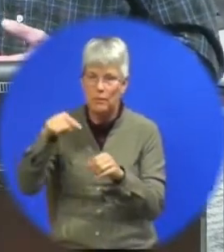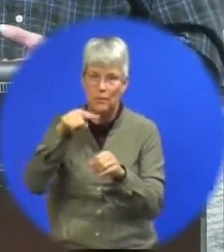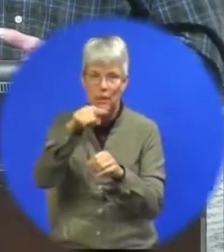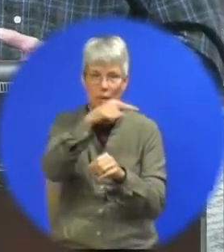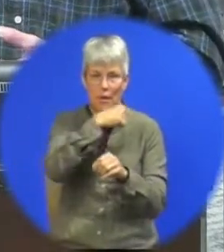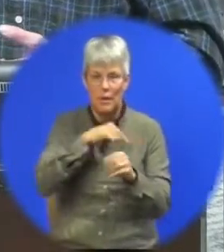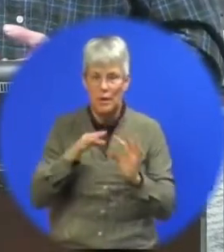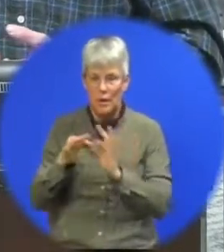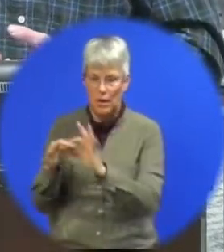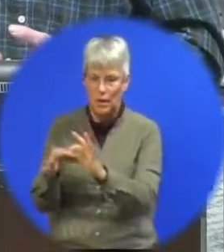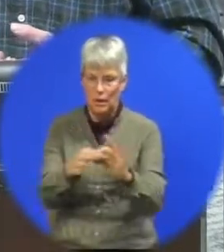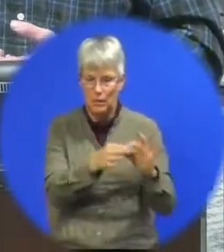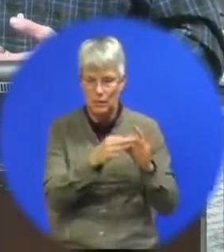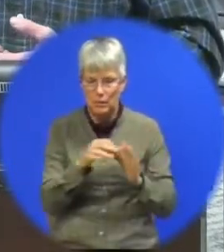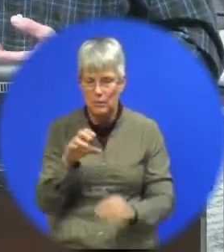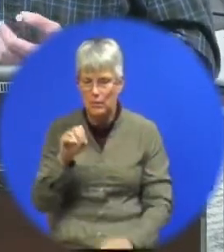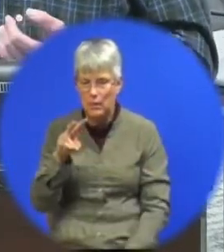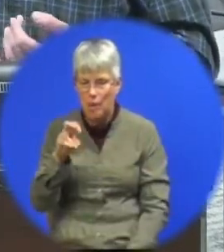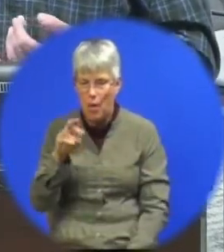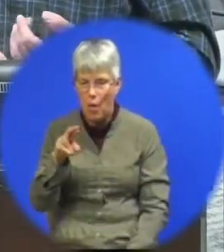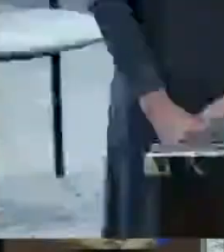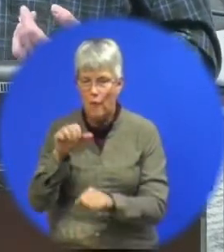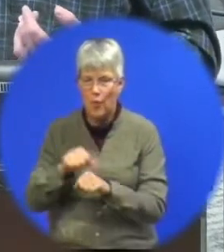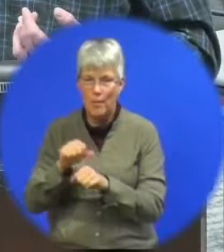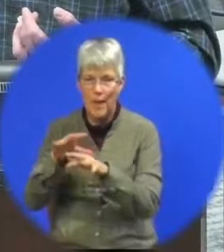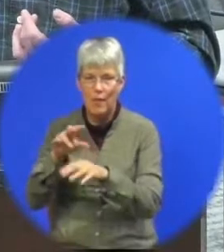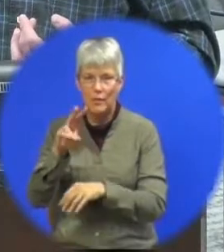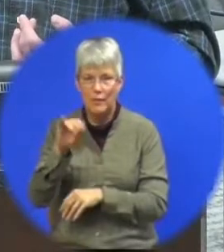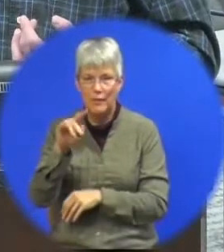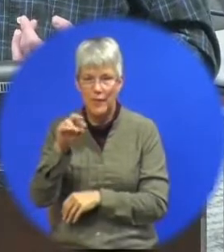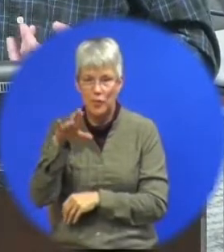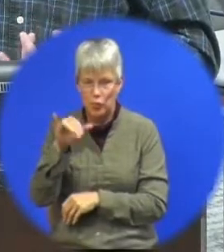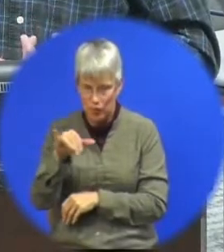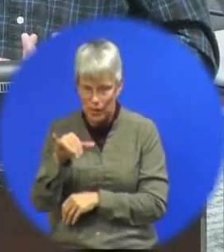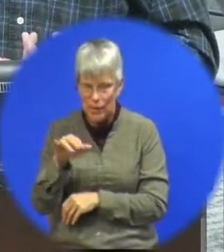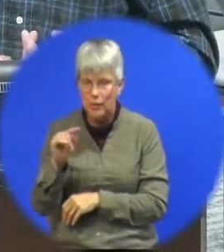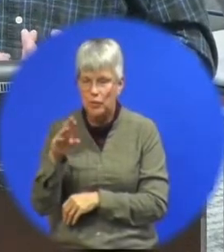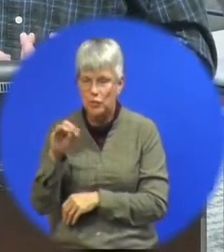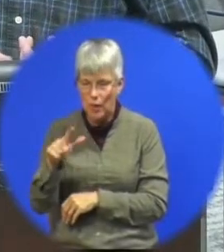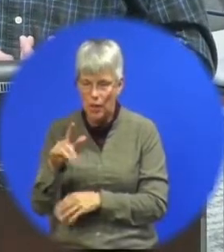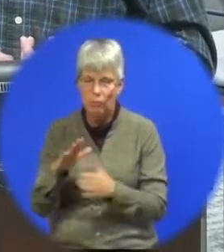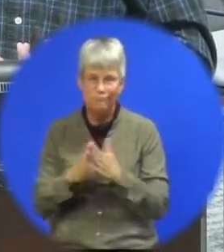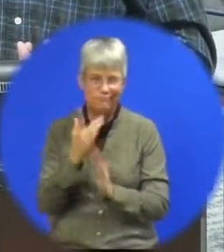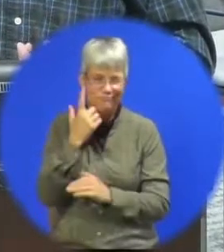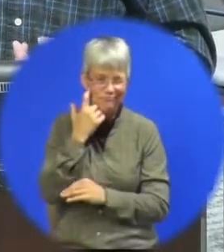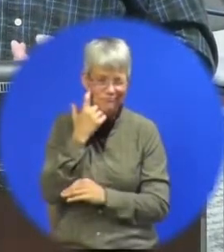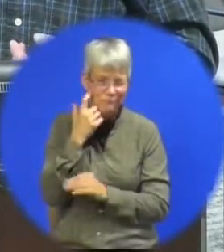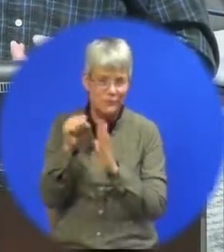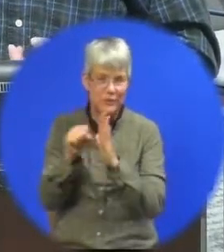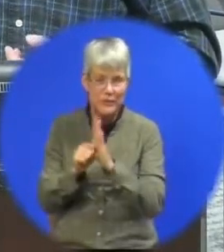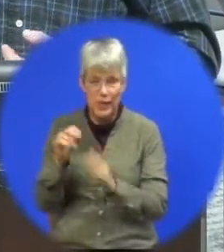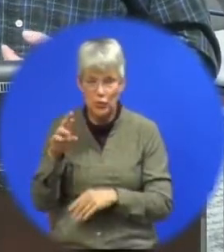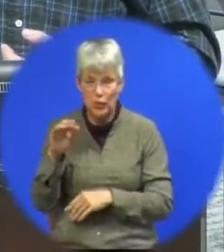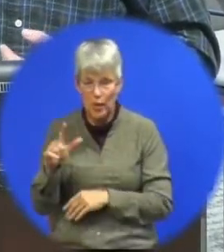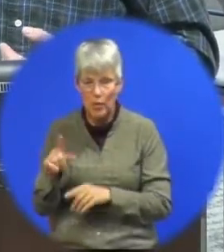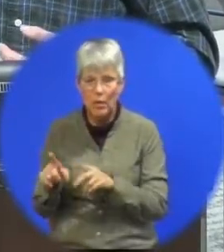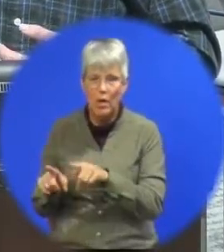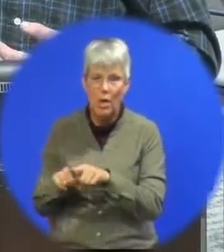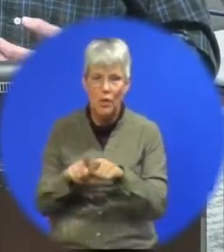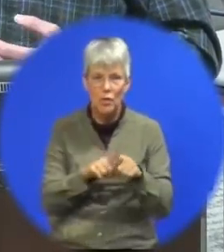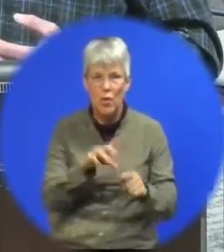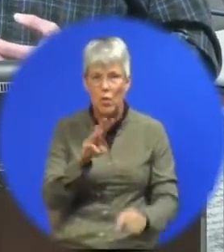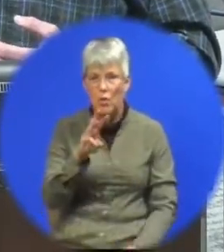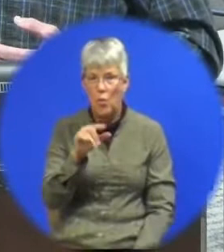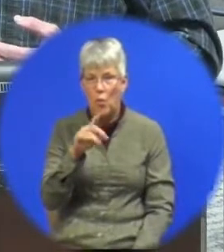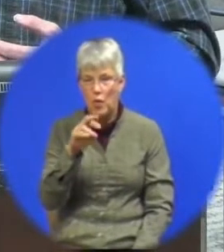the Over Mountain Victory Trail being designated a state trail recently, and the Wilderness Gateway State Trail.